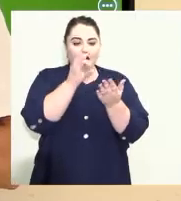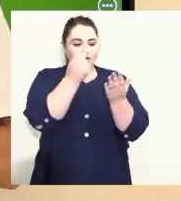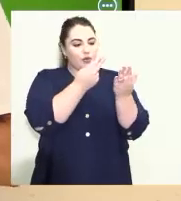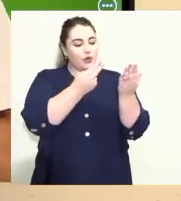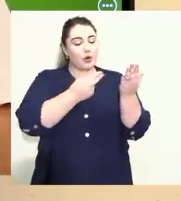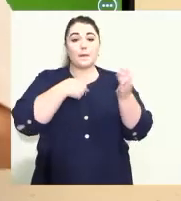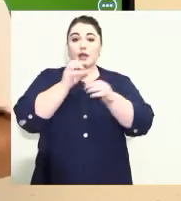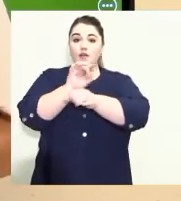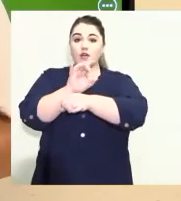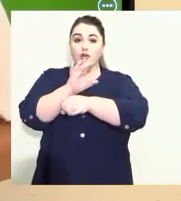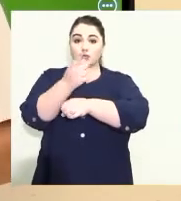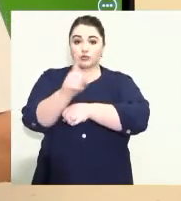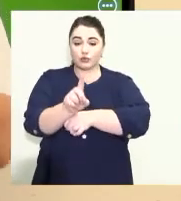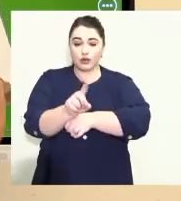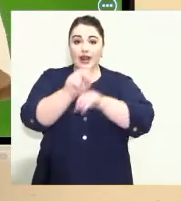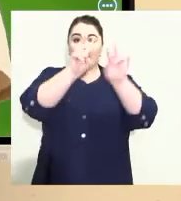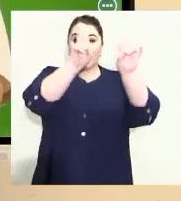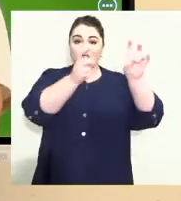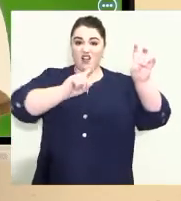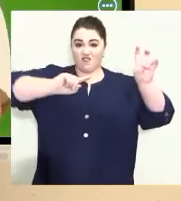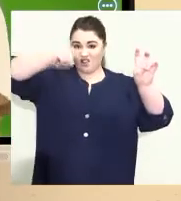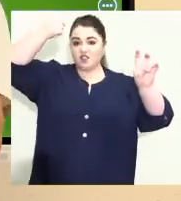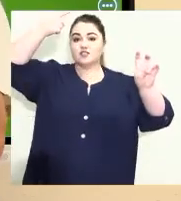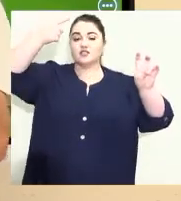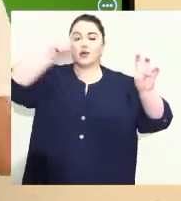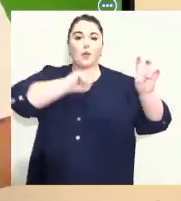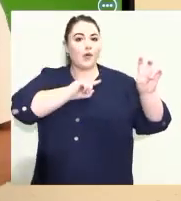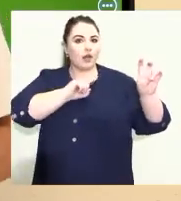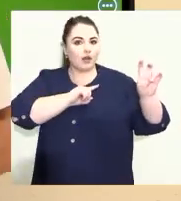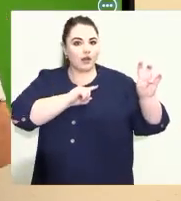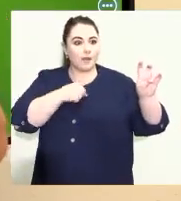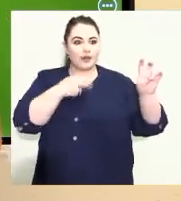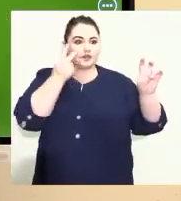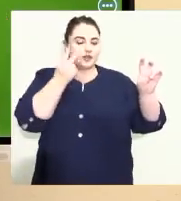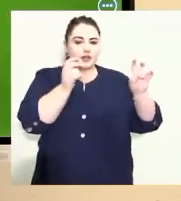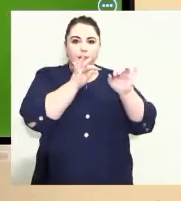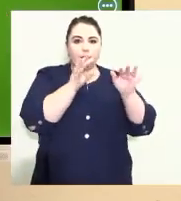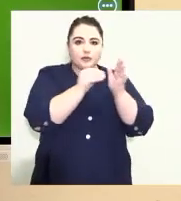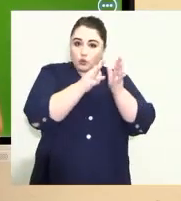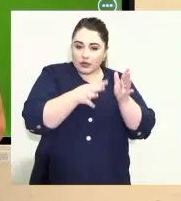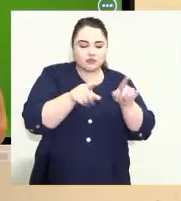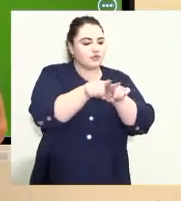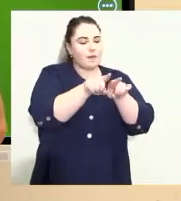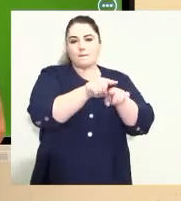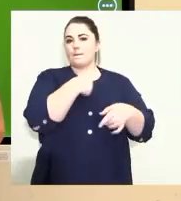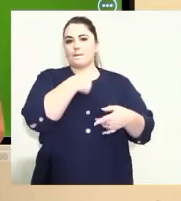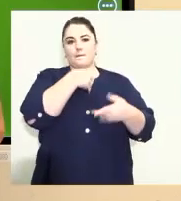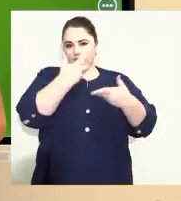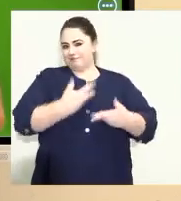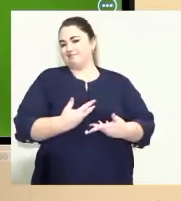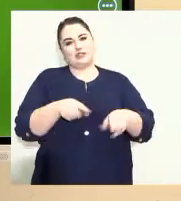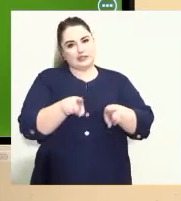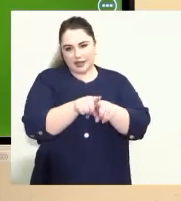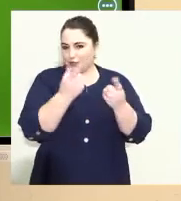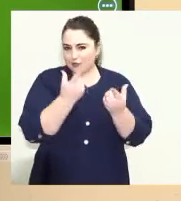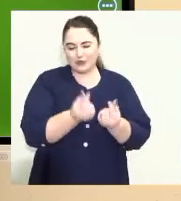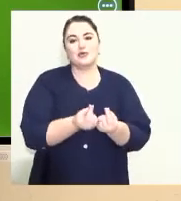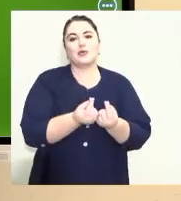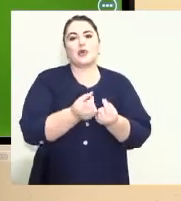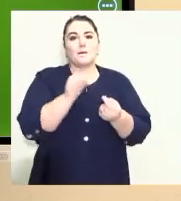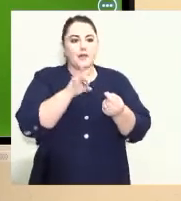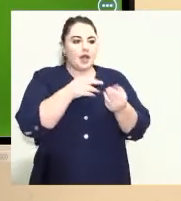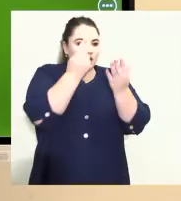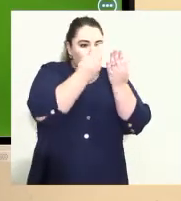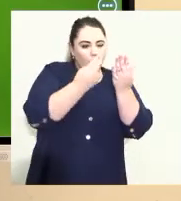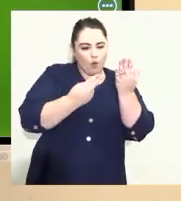you draw the graph, I recommend you write the heading first. Why? Because I've seen so many learners, including myself, I get so